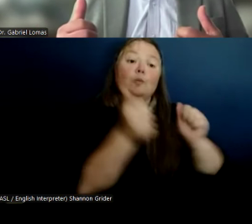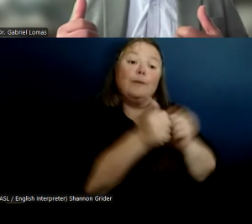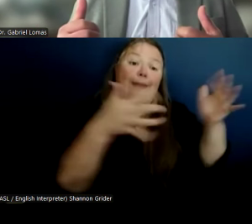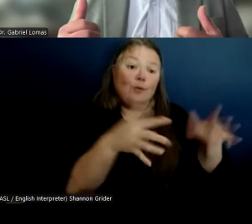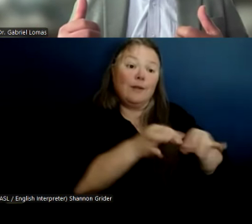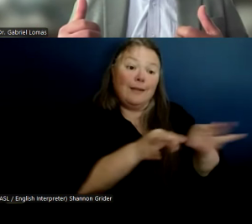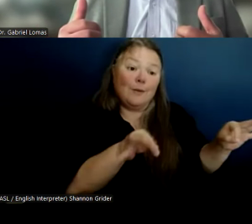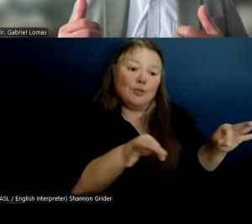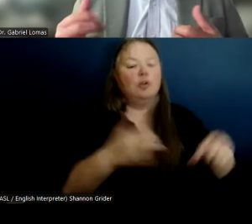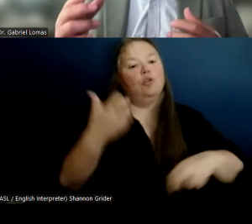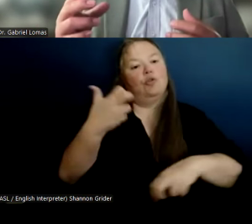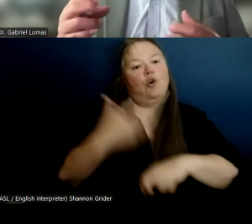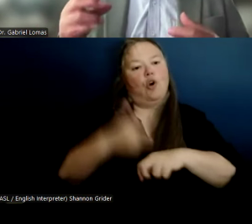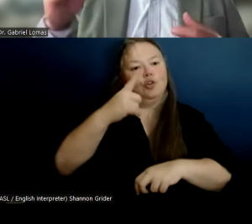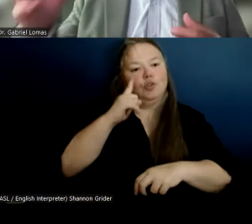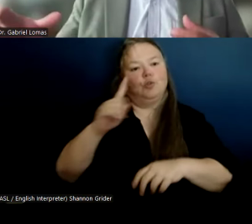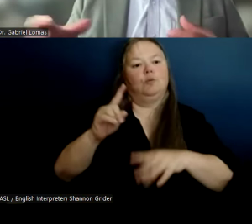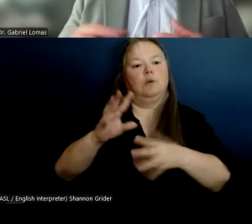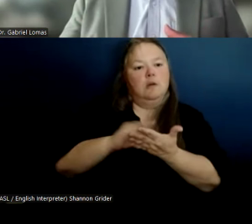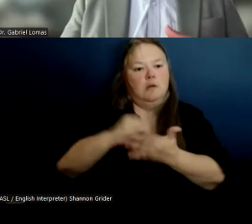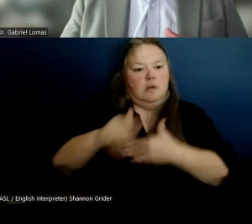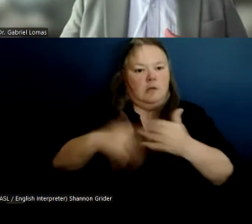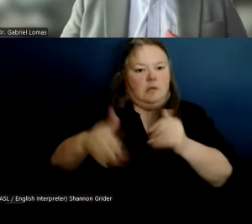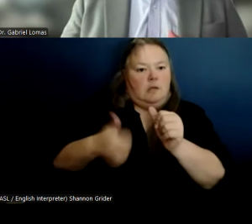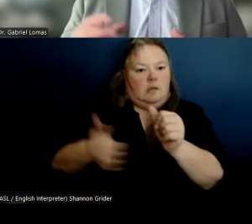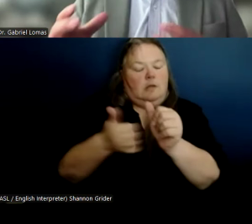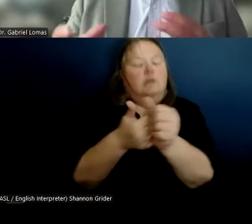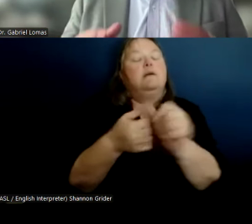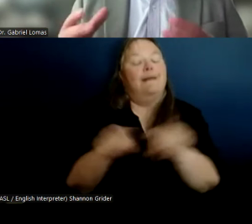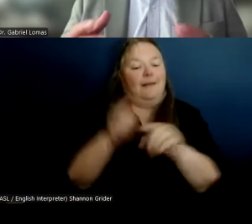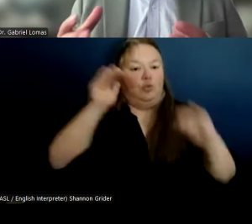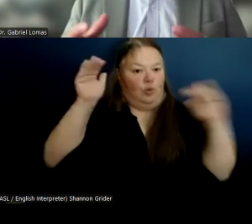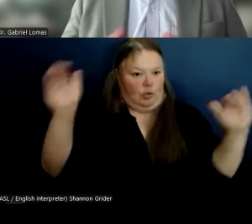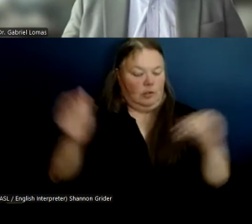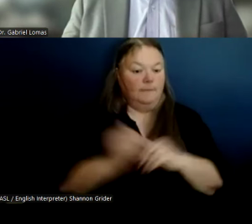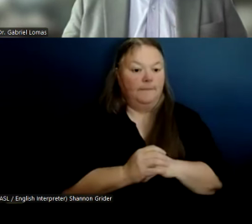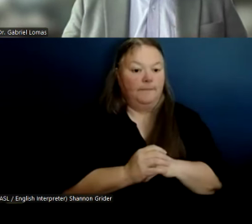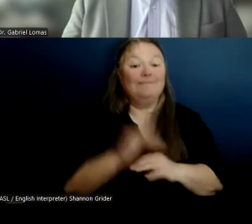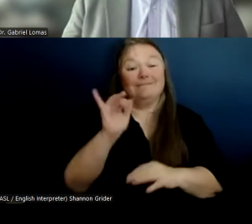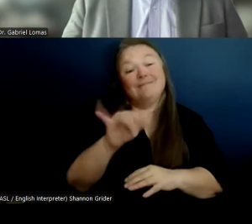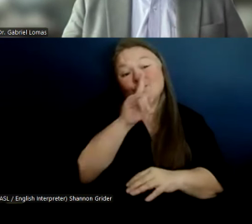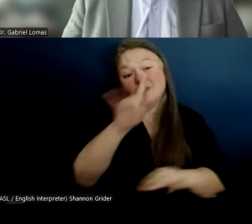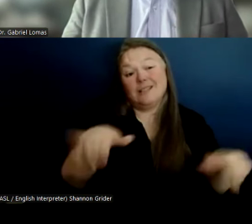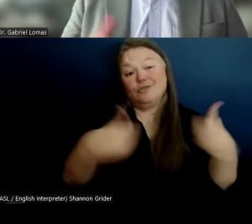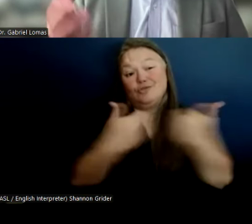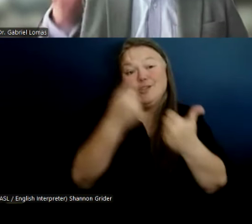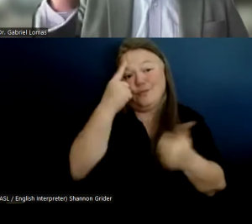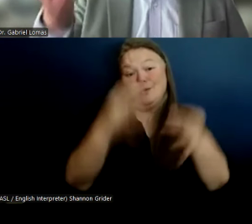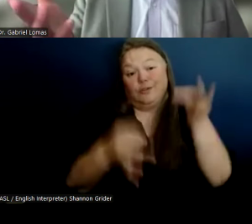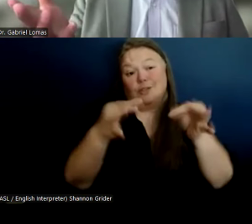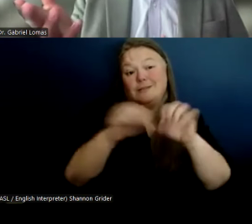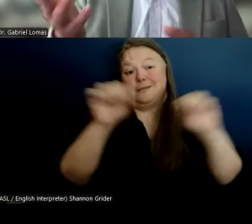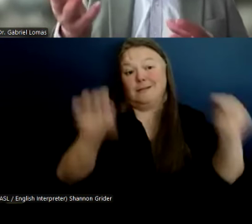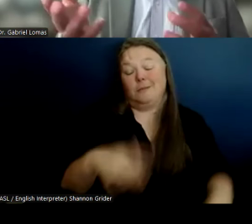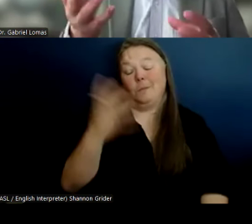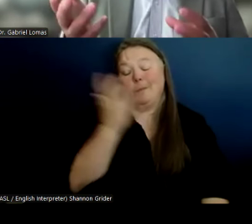them to function as an adult. And that is definitely a contributor to some of the challenges with the justice system. But if you think